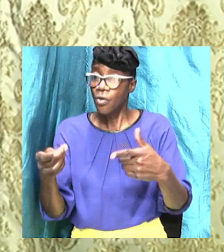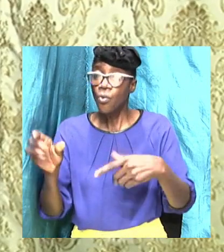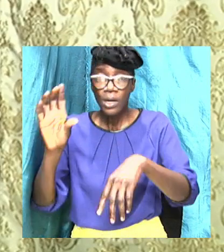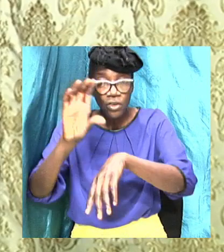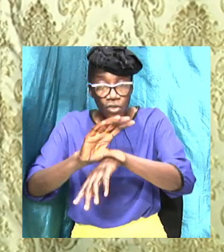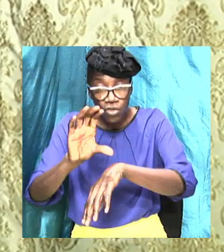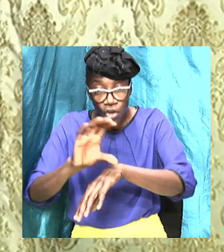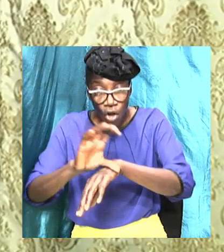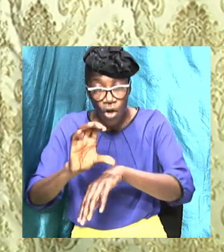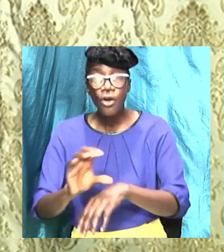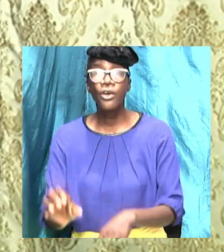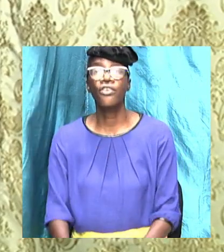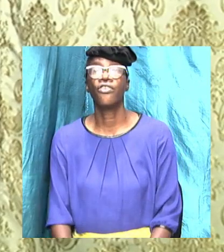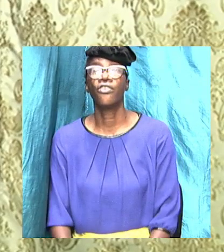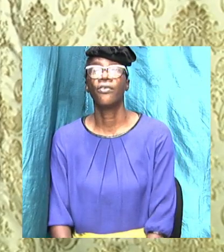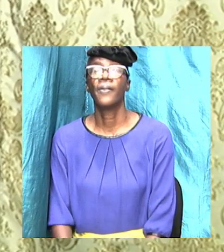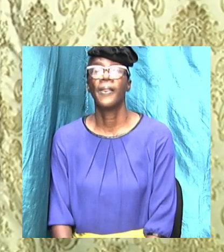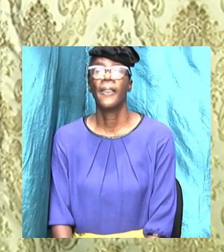If you're going to church,